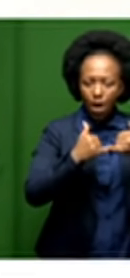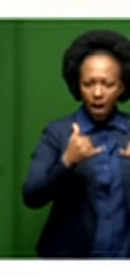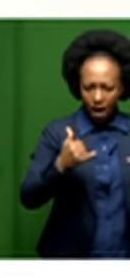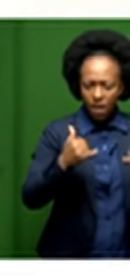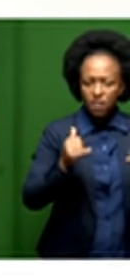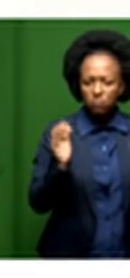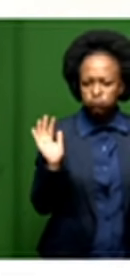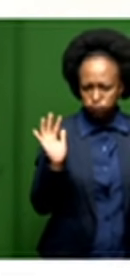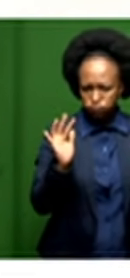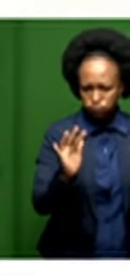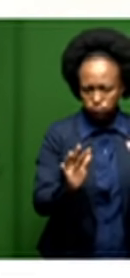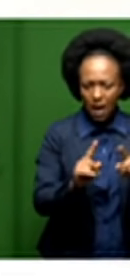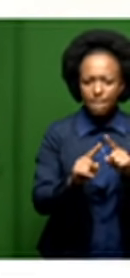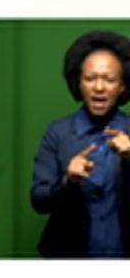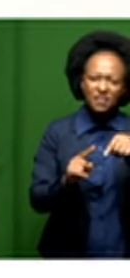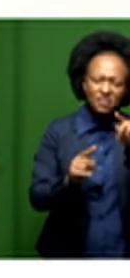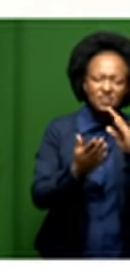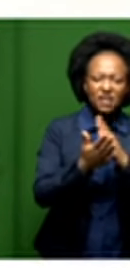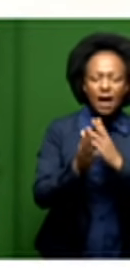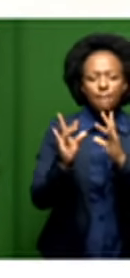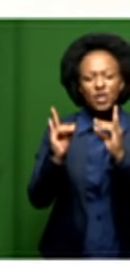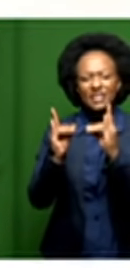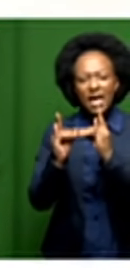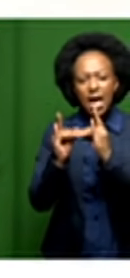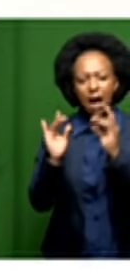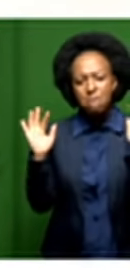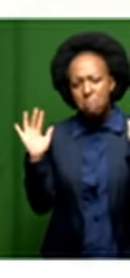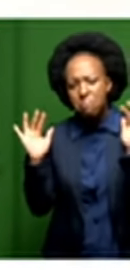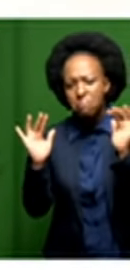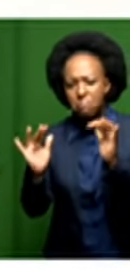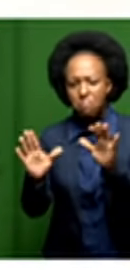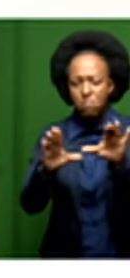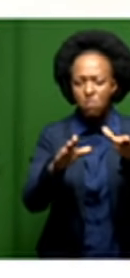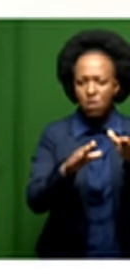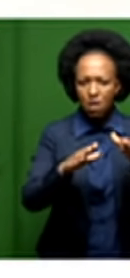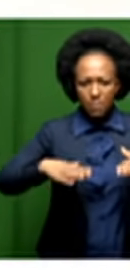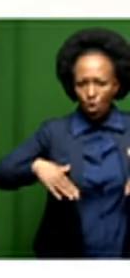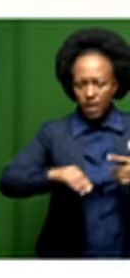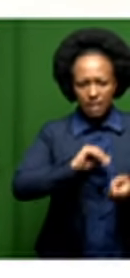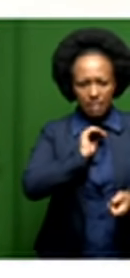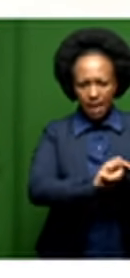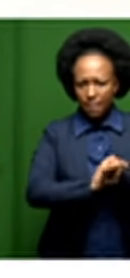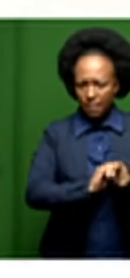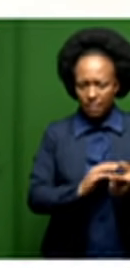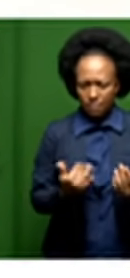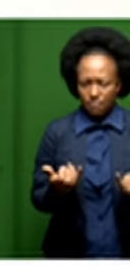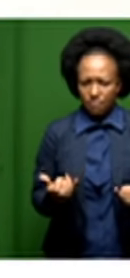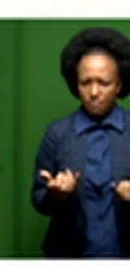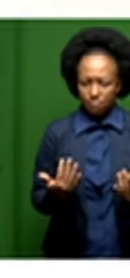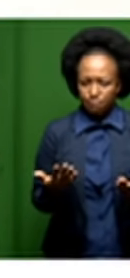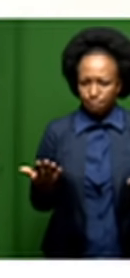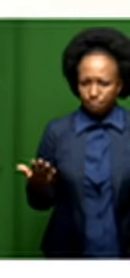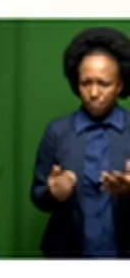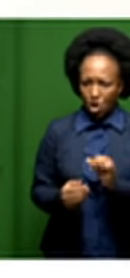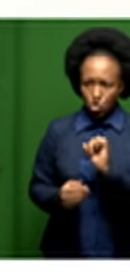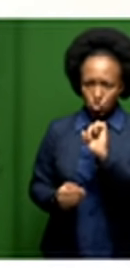But actually going out to stadiums, speaking to people and crowds, that hasn't happened. Now, what in